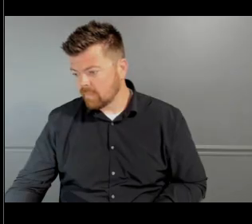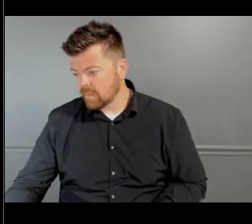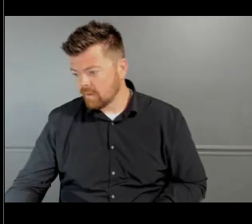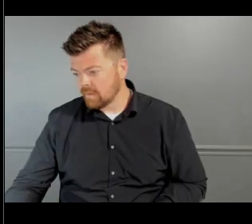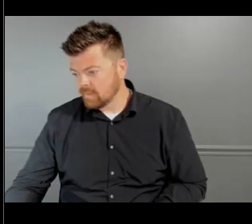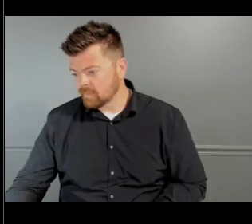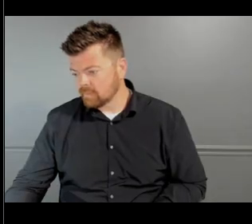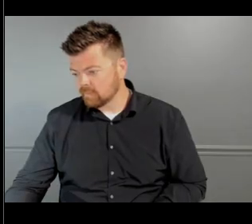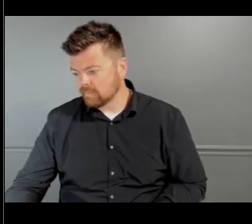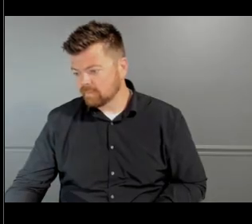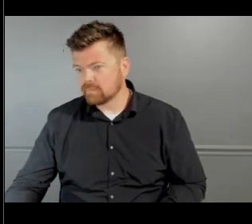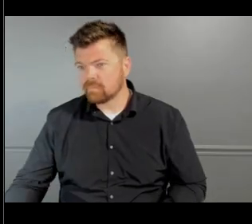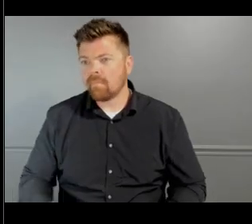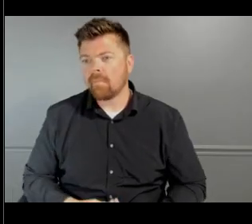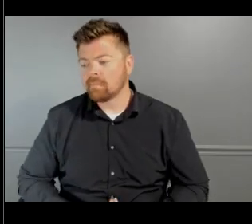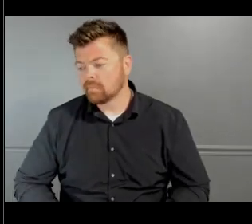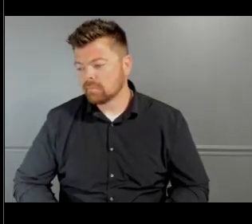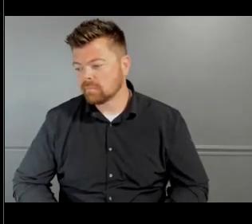blank wide.